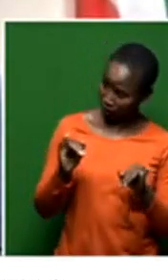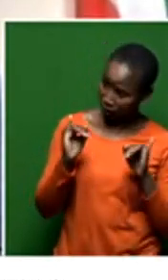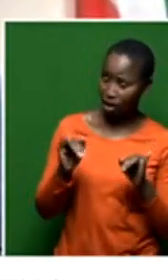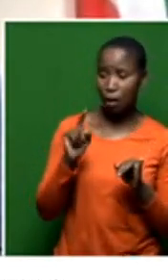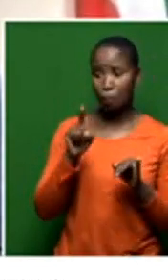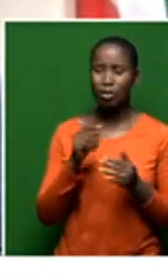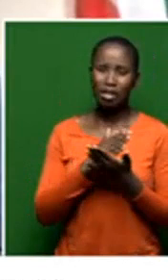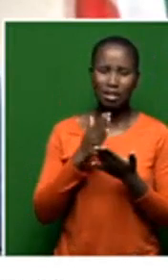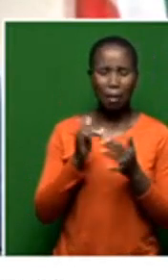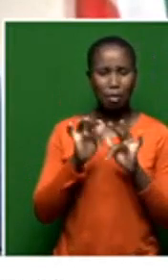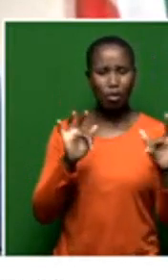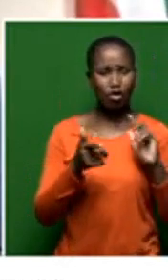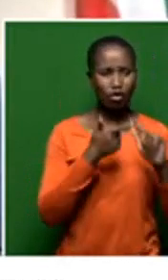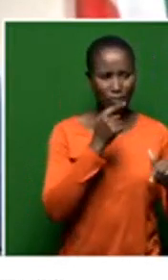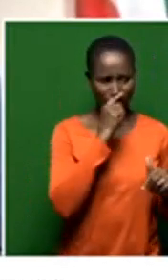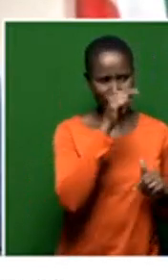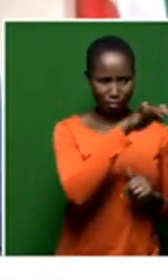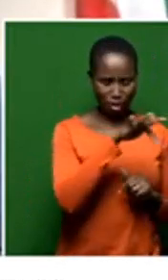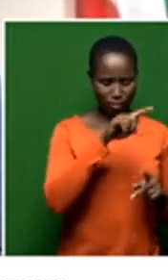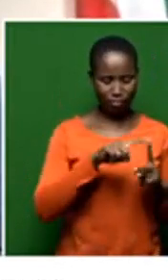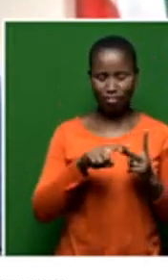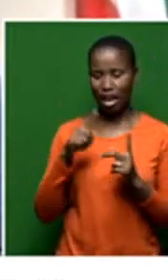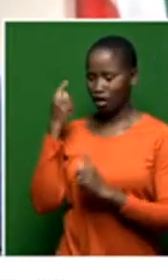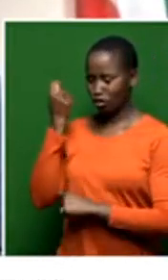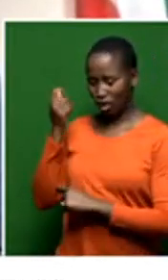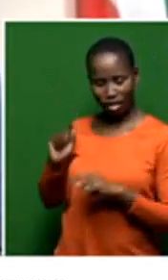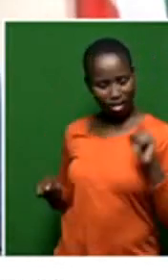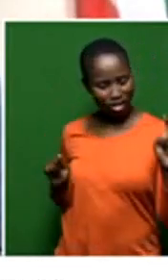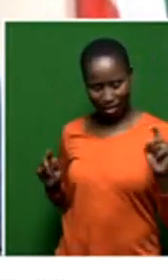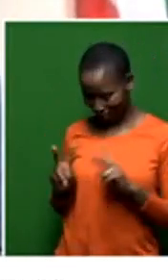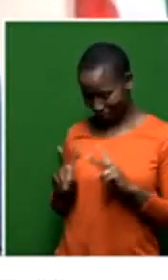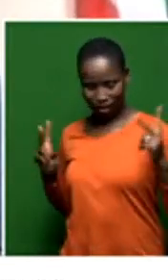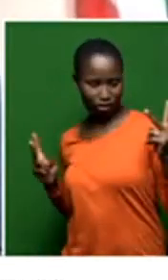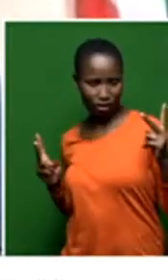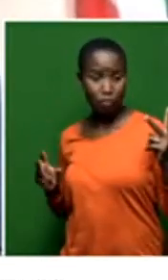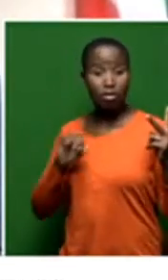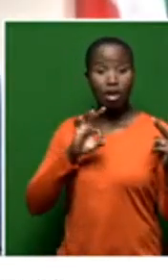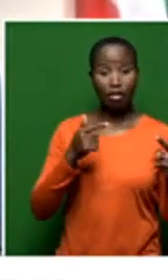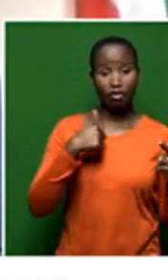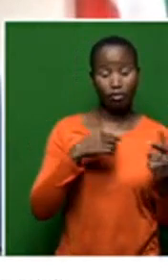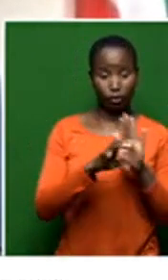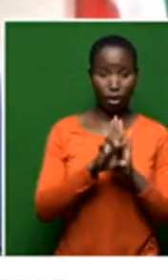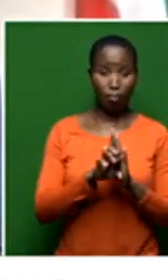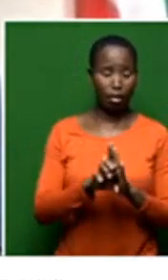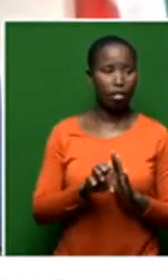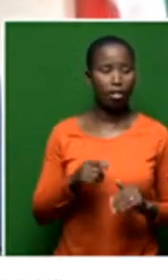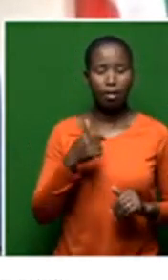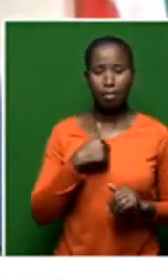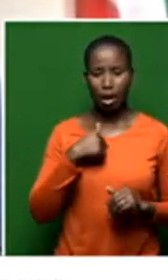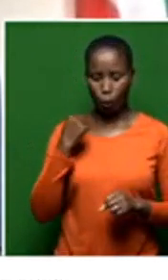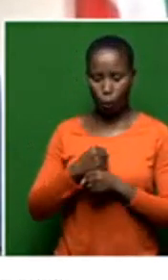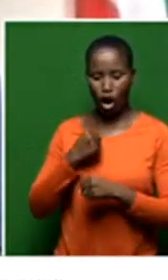for those in urban areas and those in rural settings. If you want to work virtually, from an